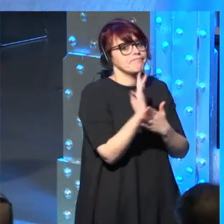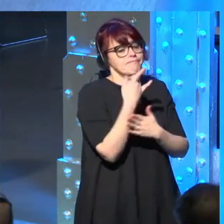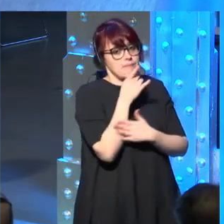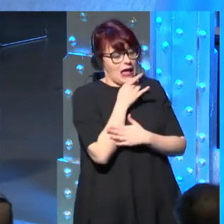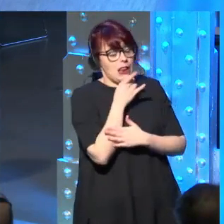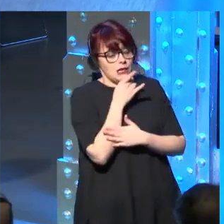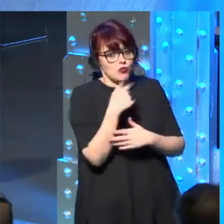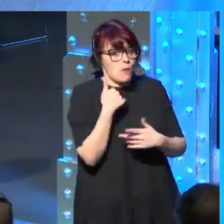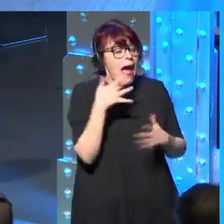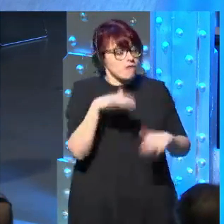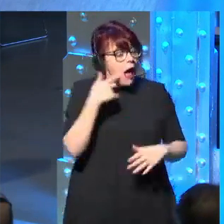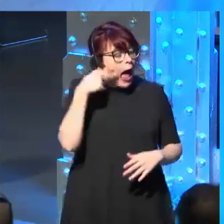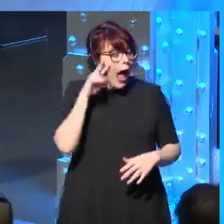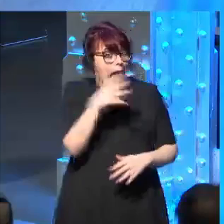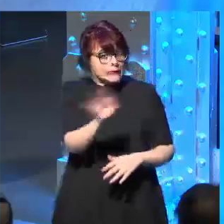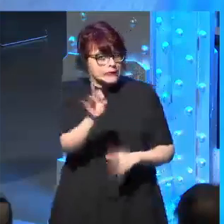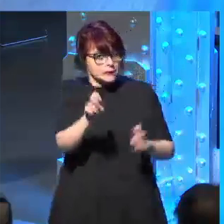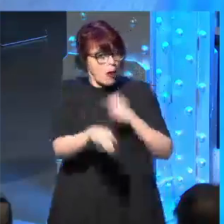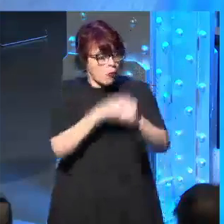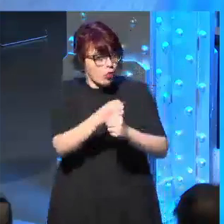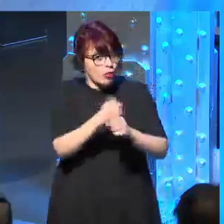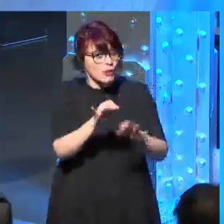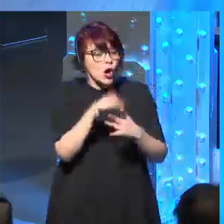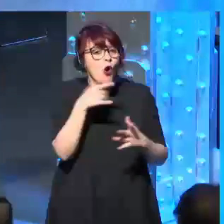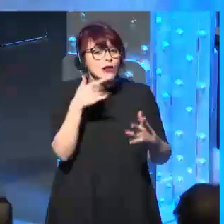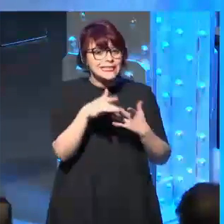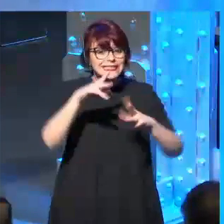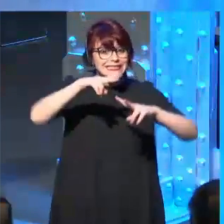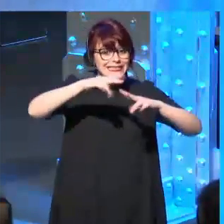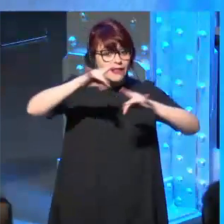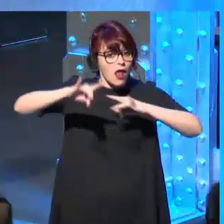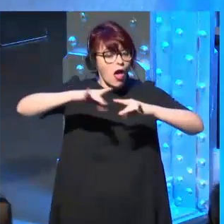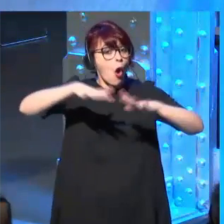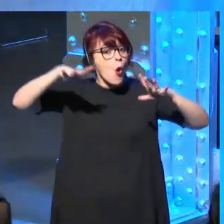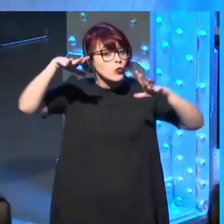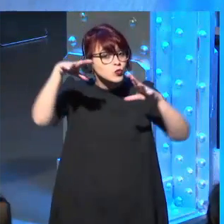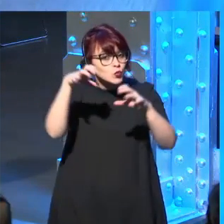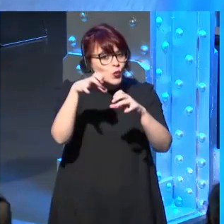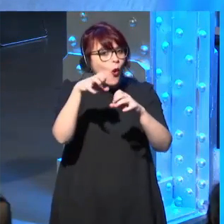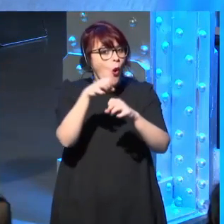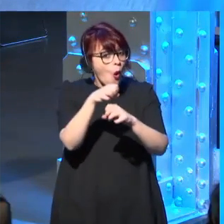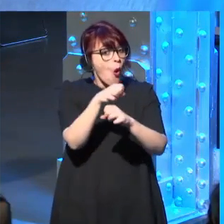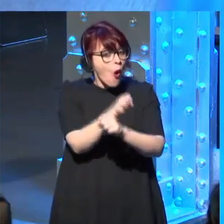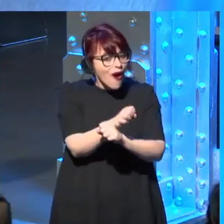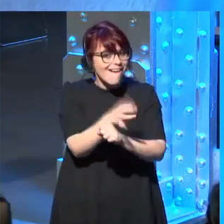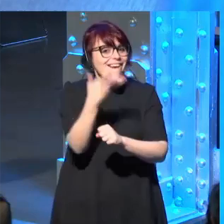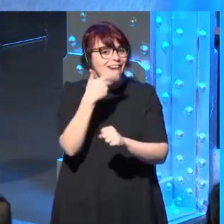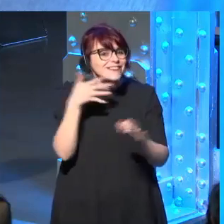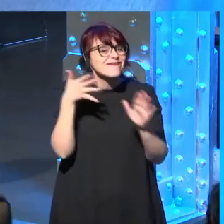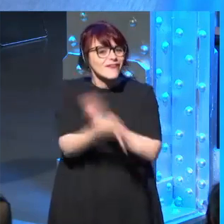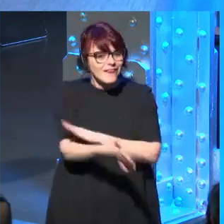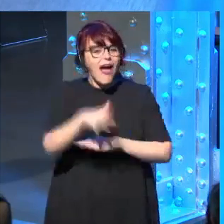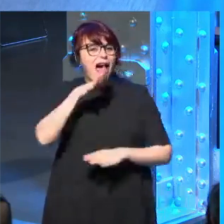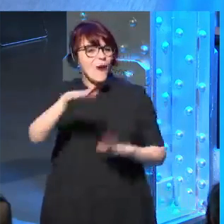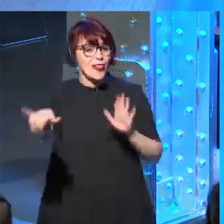subject, the more the land gets darker, that you're approaching water, the more the dark and